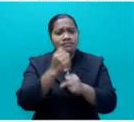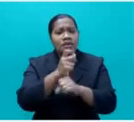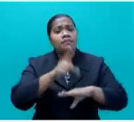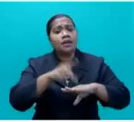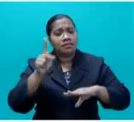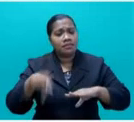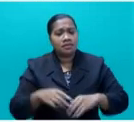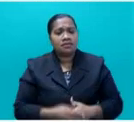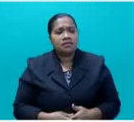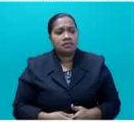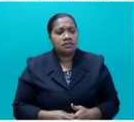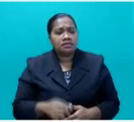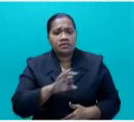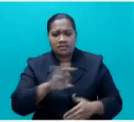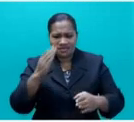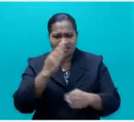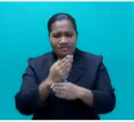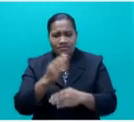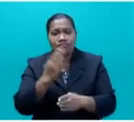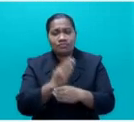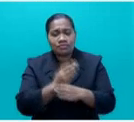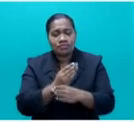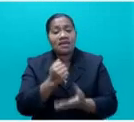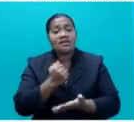on the unemployment assistance. Thank you.